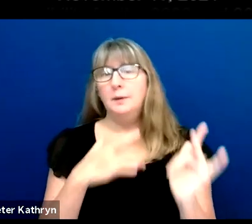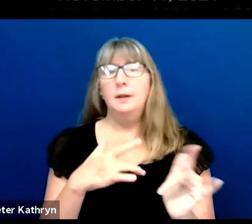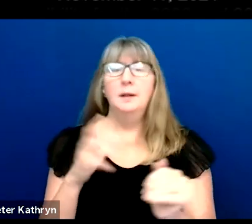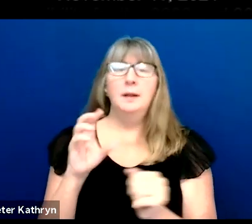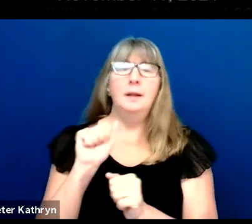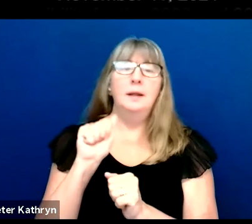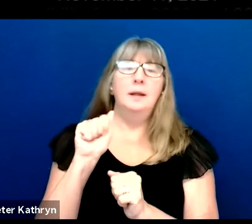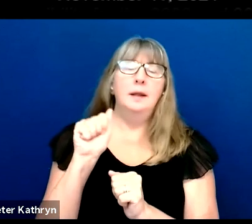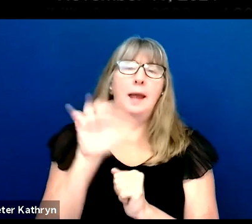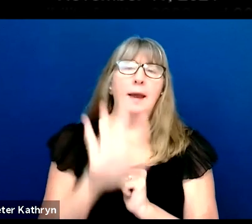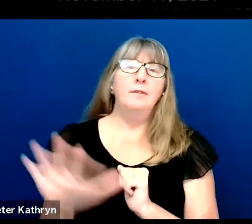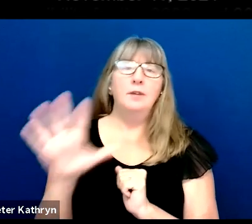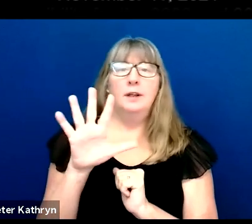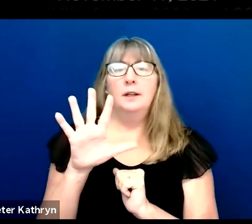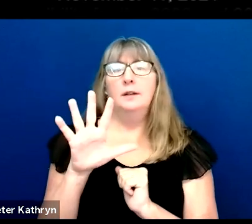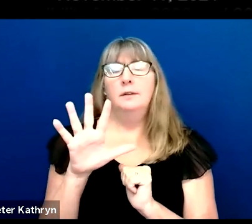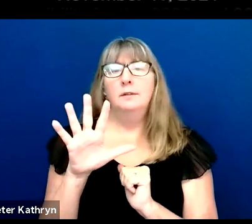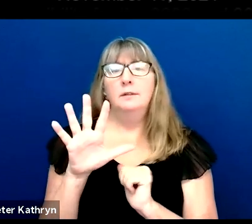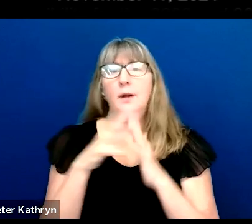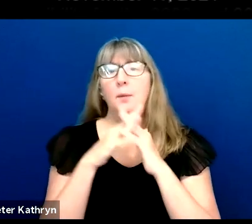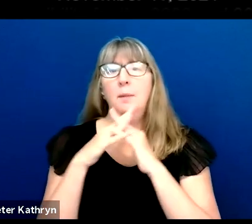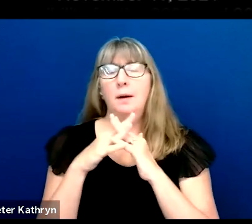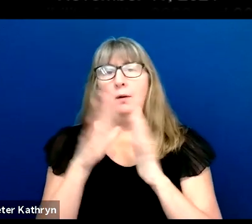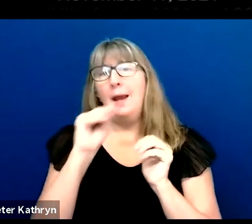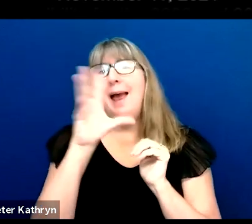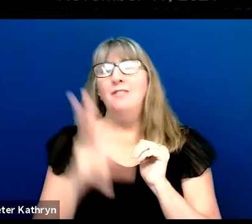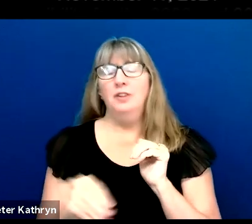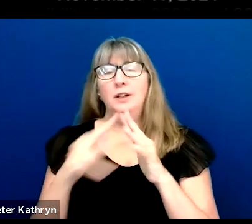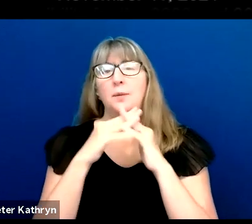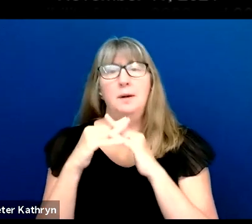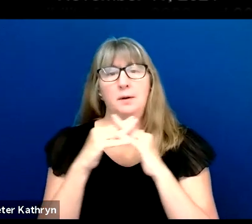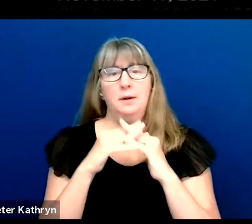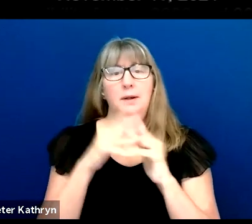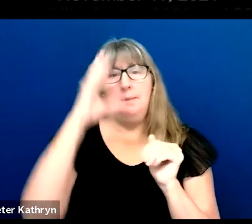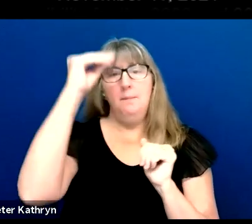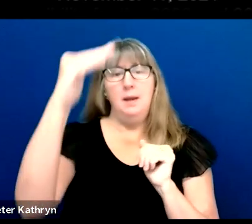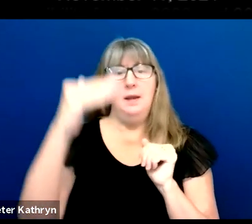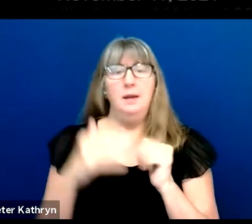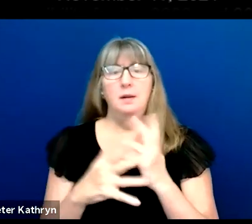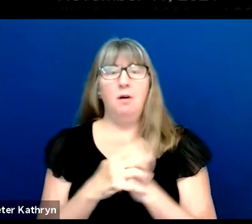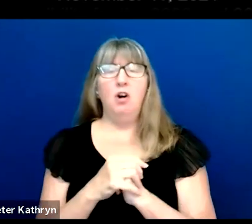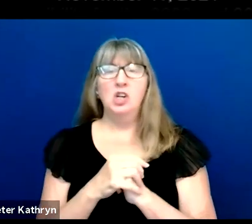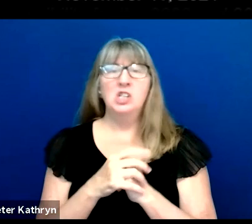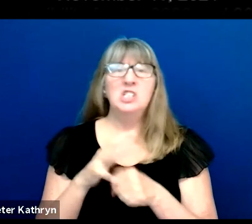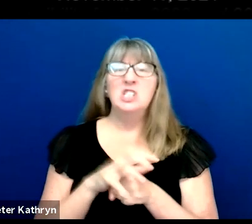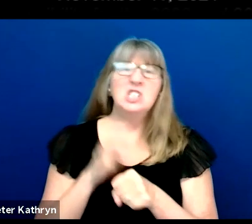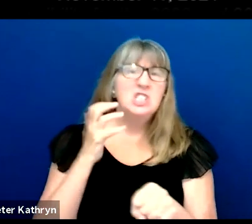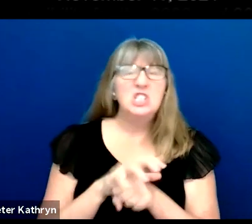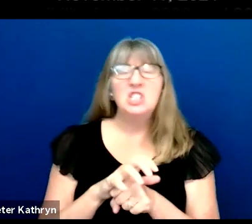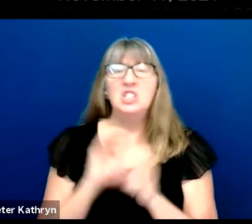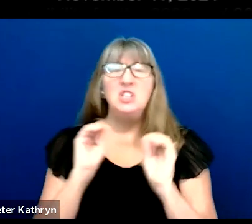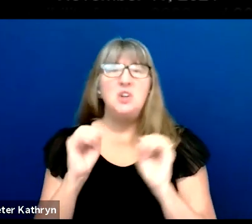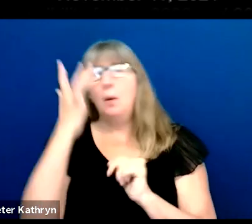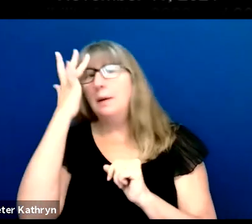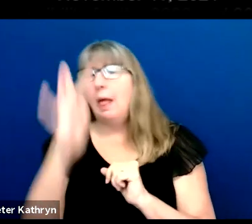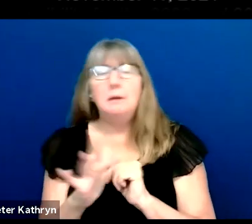be violent, involved in gang activity, hot-tempered, lacking intelligence and work ethic. You